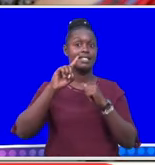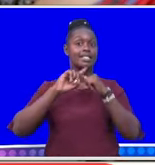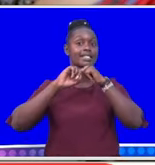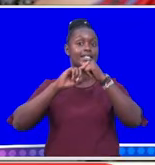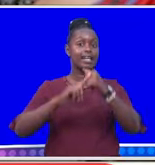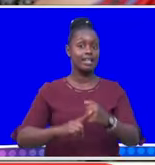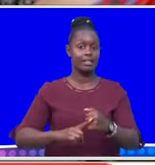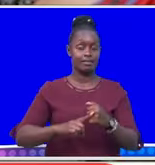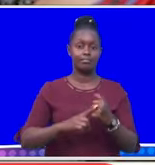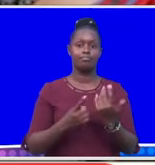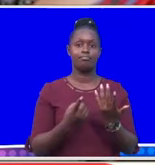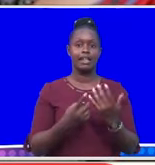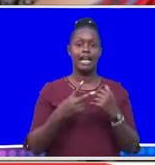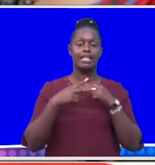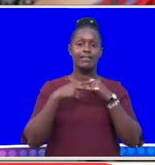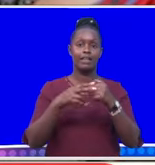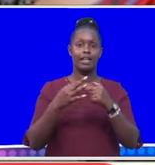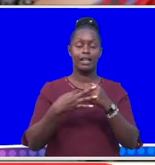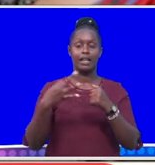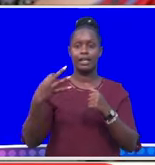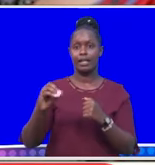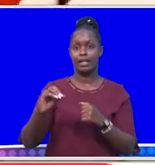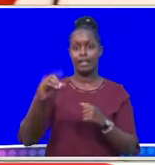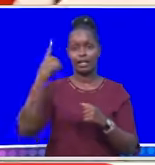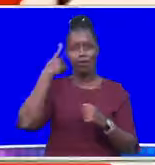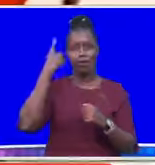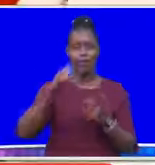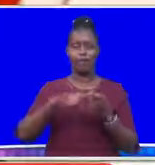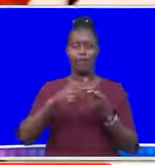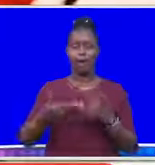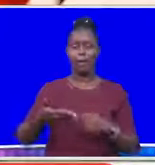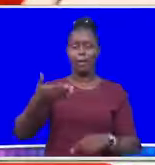2,688,780 shillings for a return ticket.